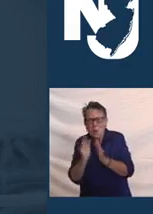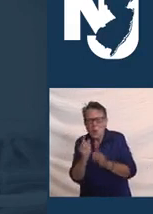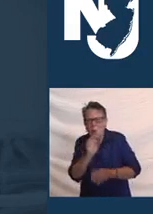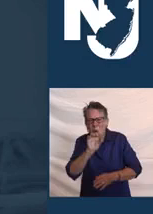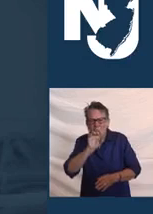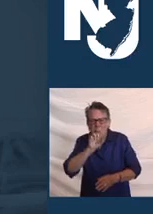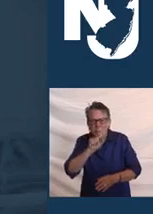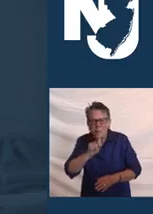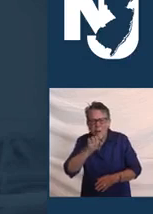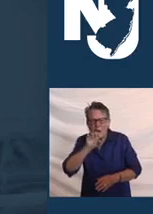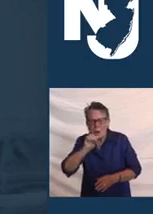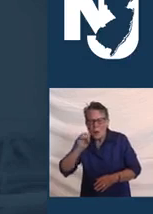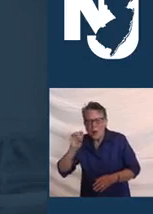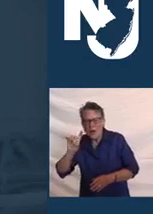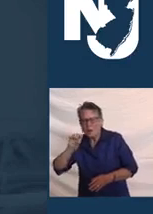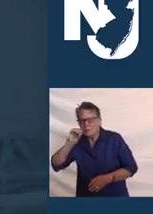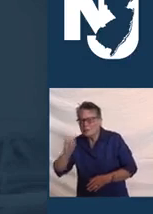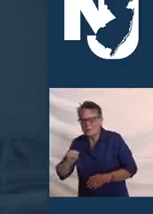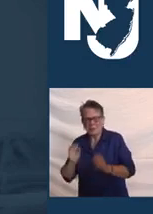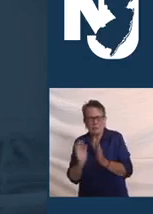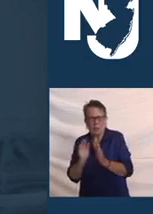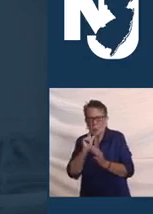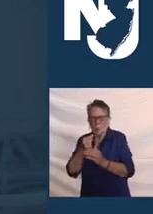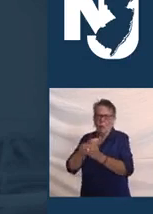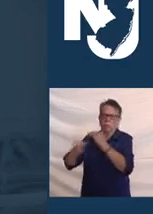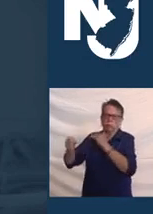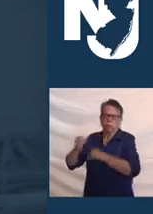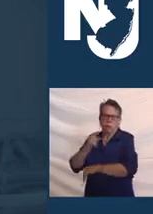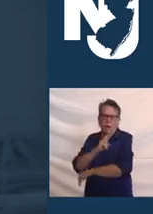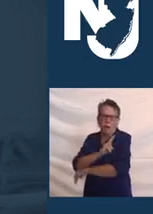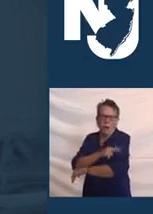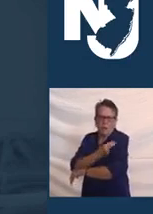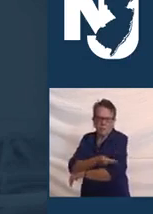Jerseyans, sadly. That is